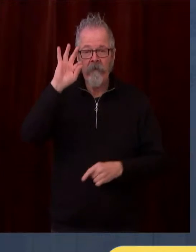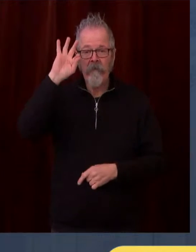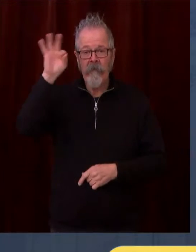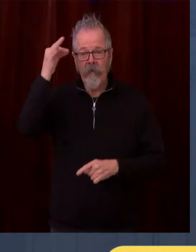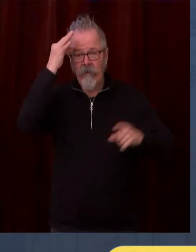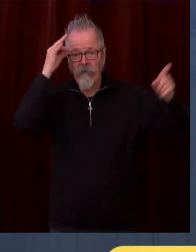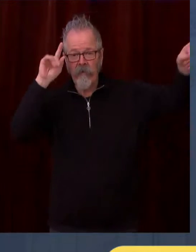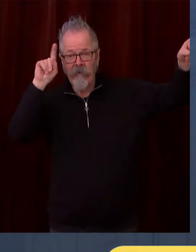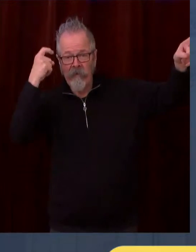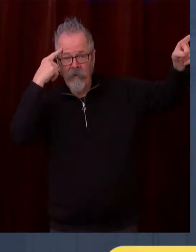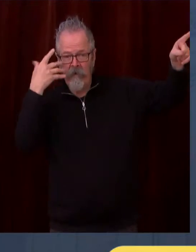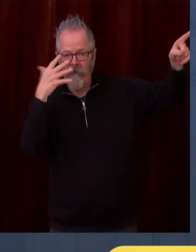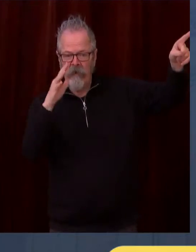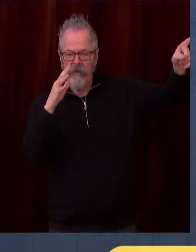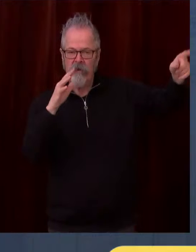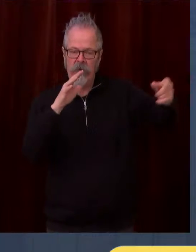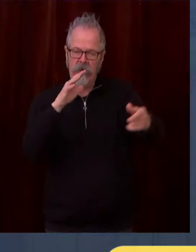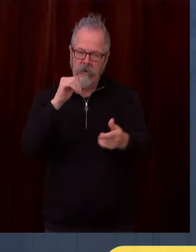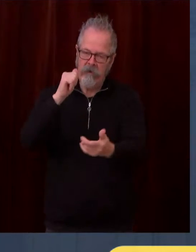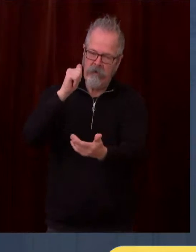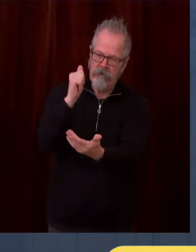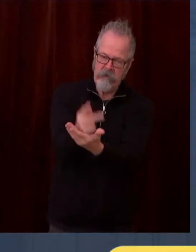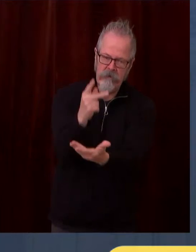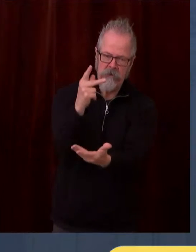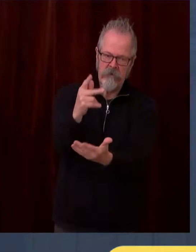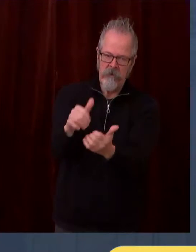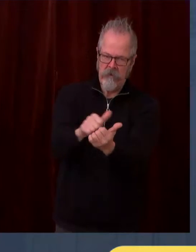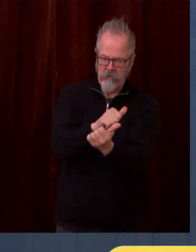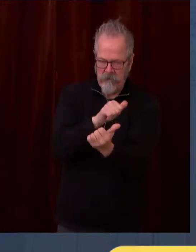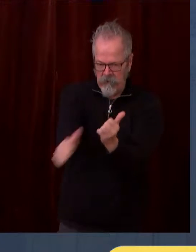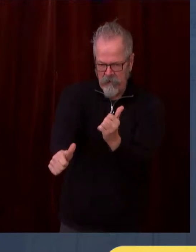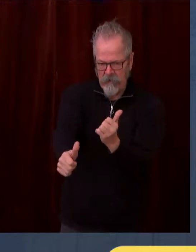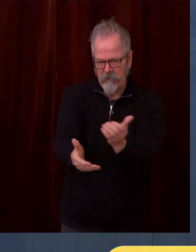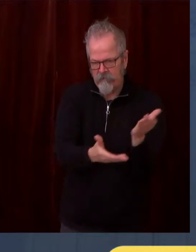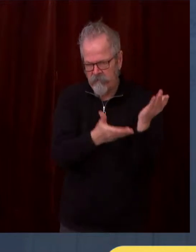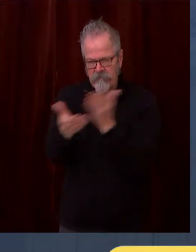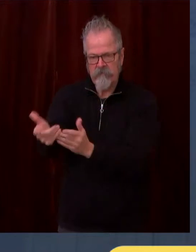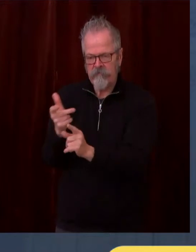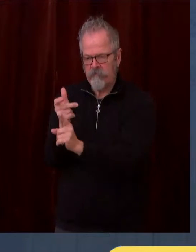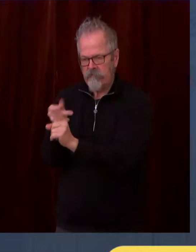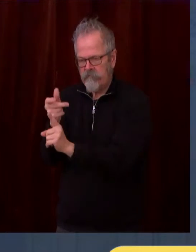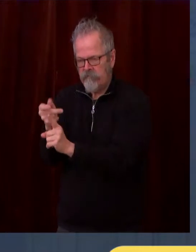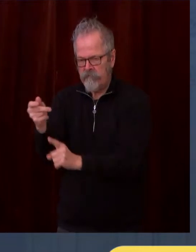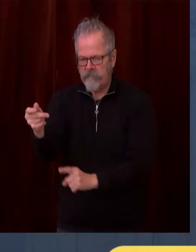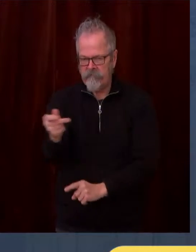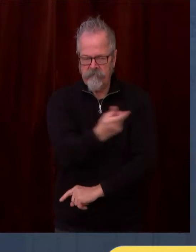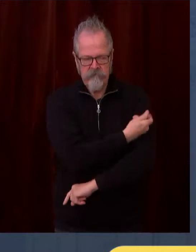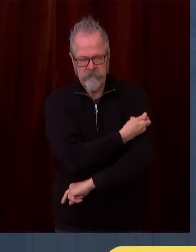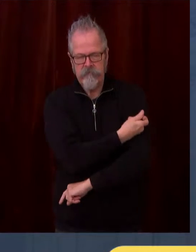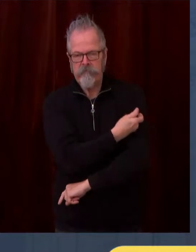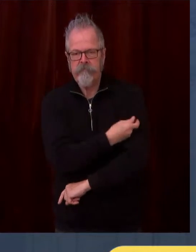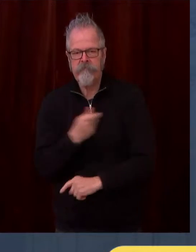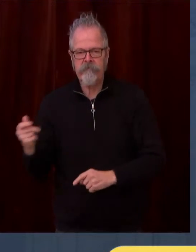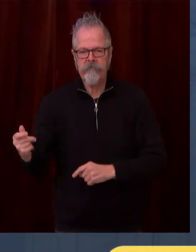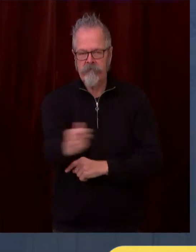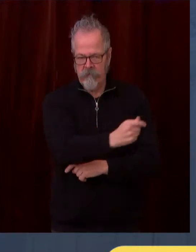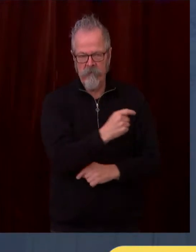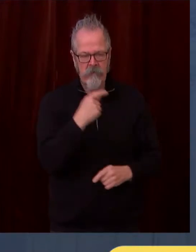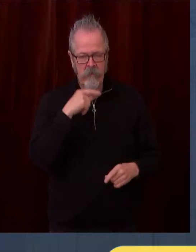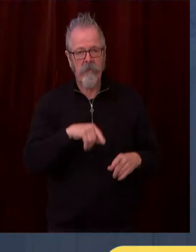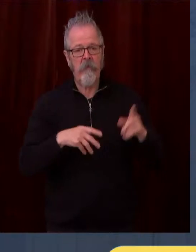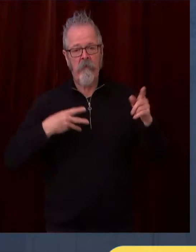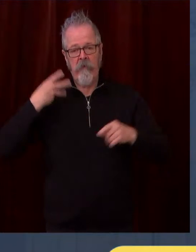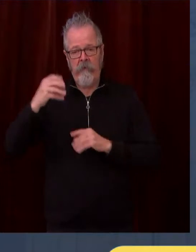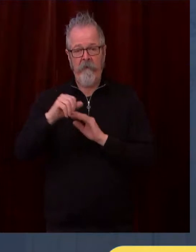COVID-19 vaccine. I'm thrilled that the Washington state has now done our review and are